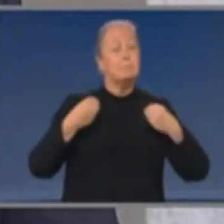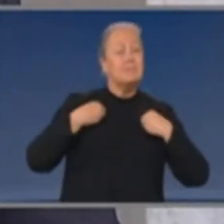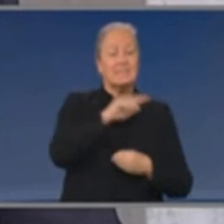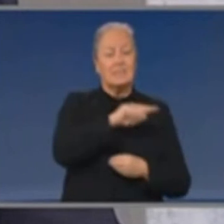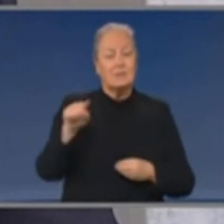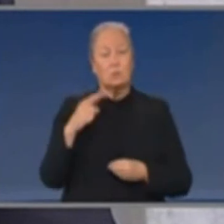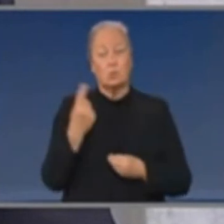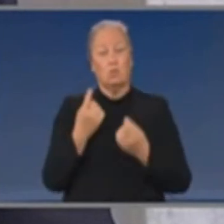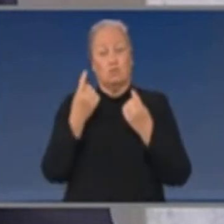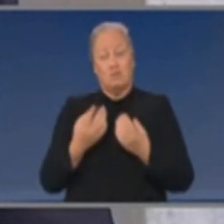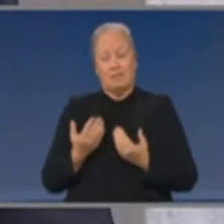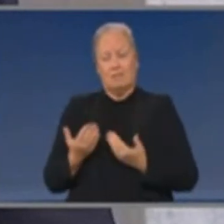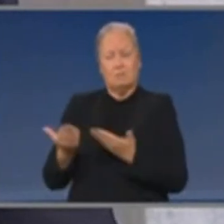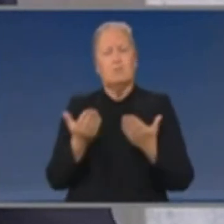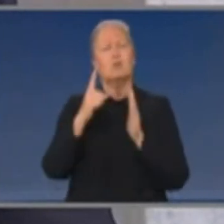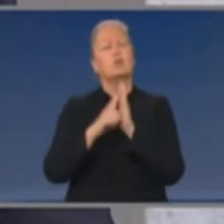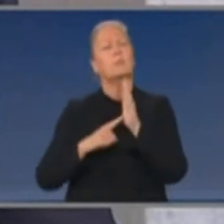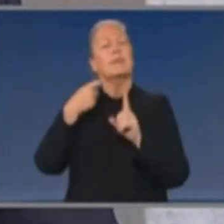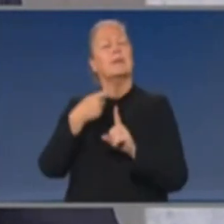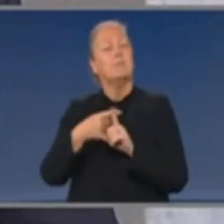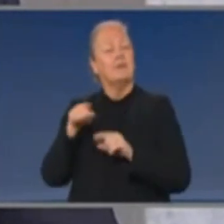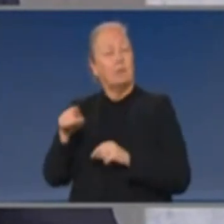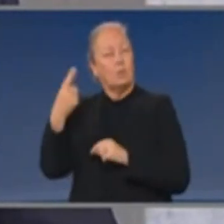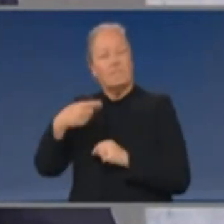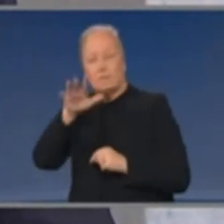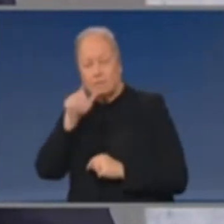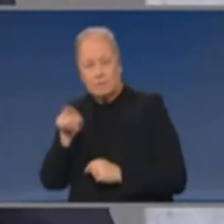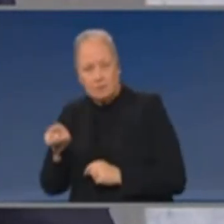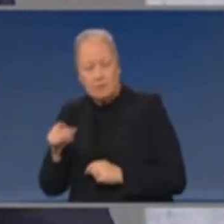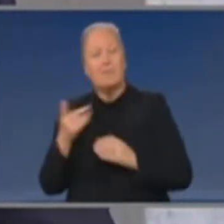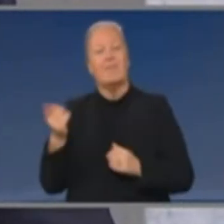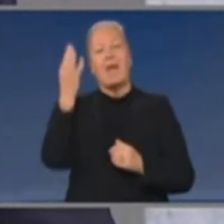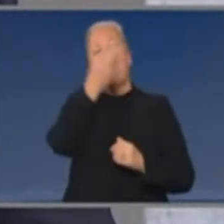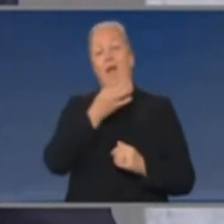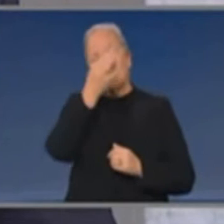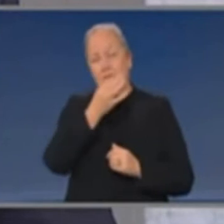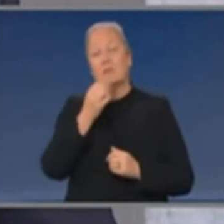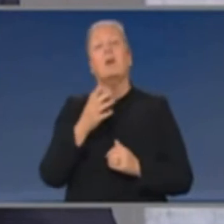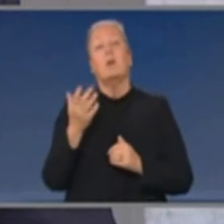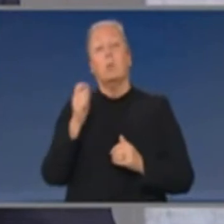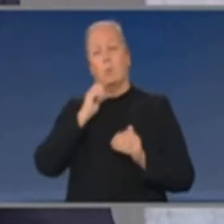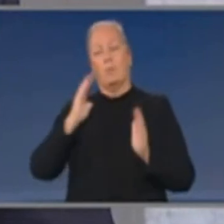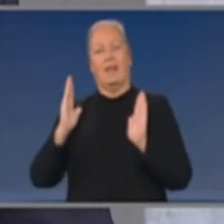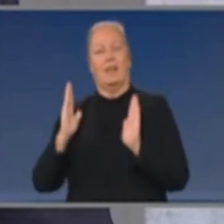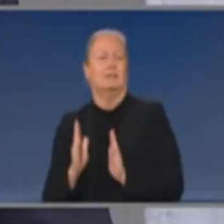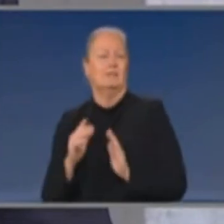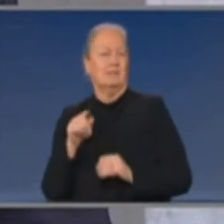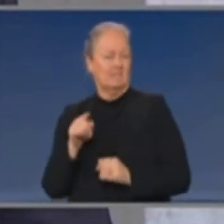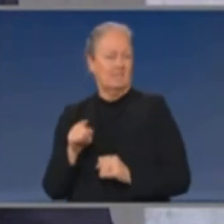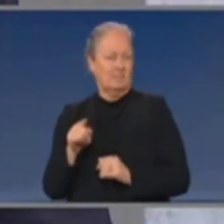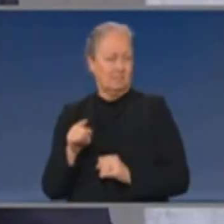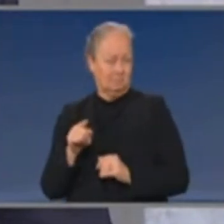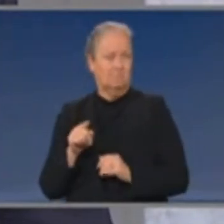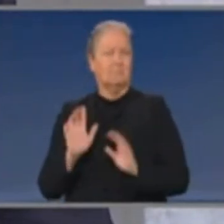on JobKeeper. And on JobKeeper, their hours have been able to be reduced as a result of the industrial relation changes that were part of